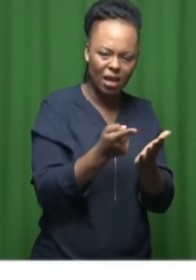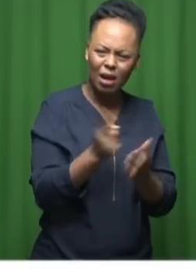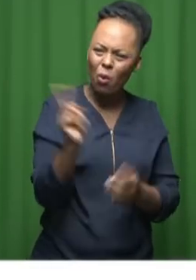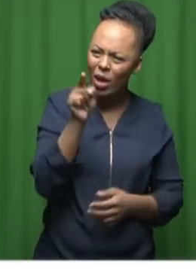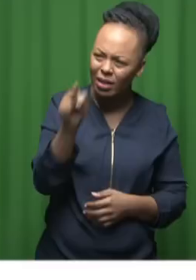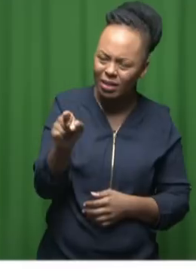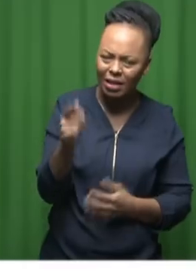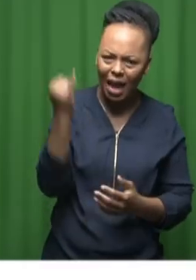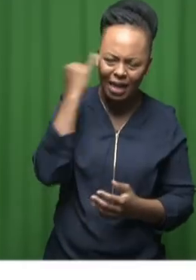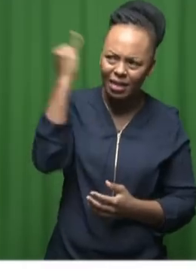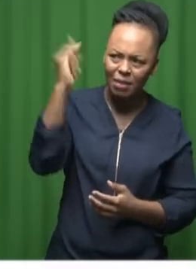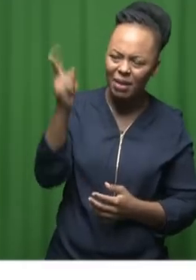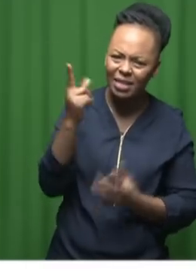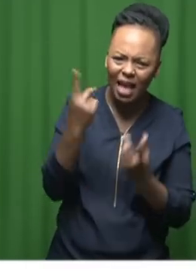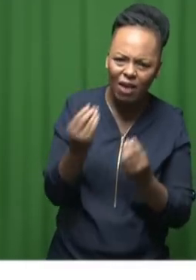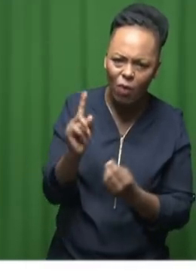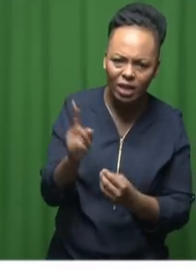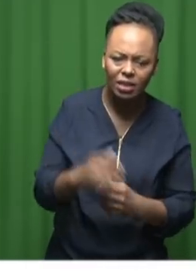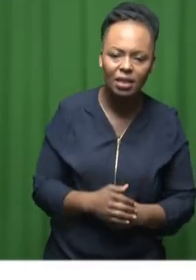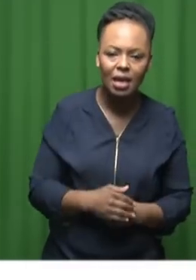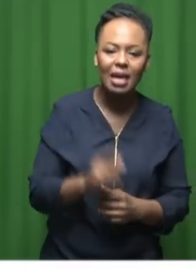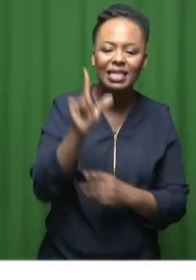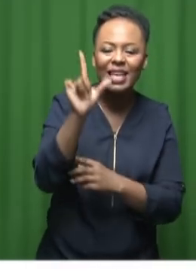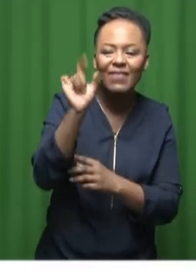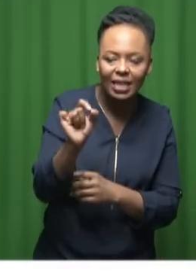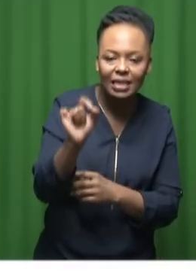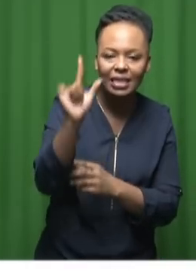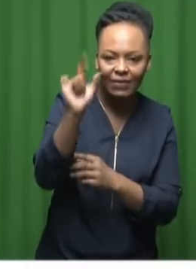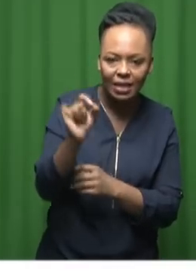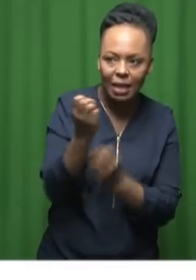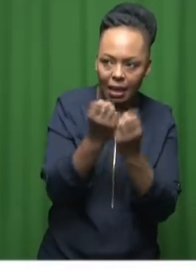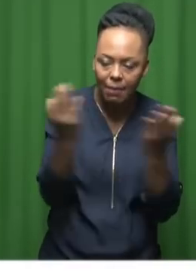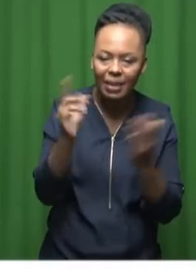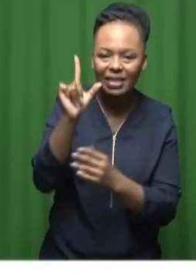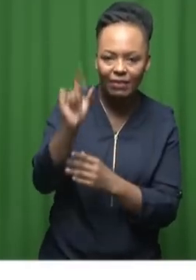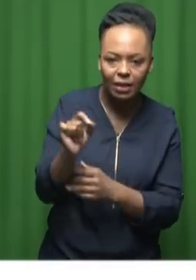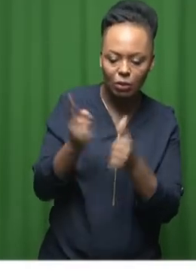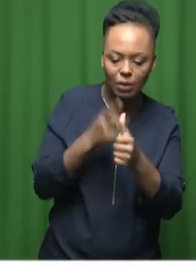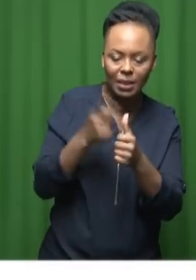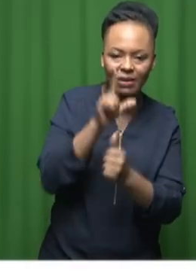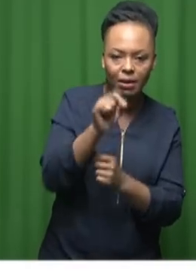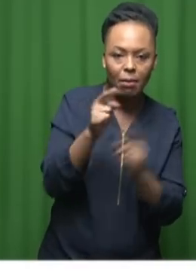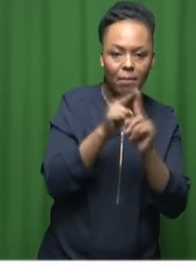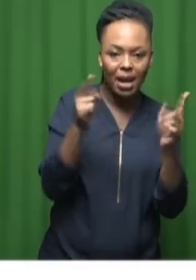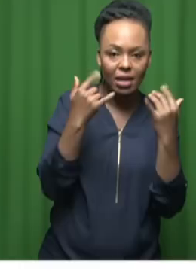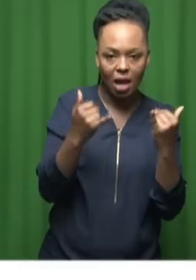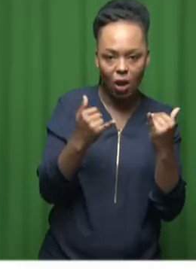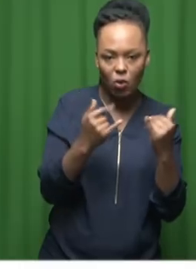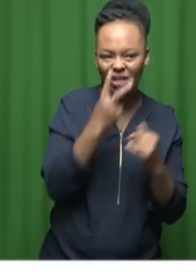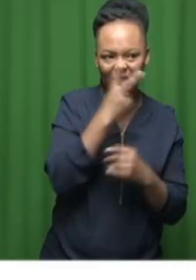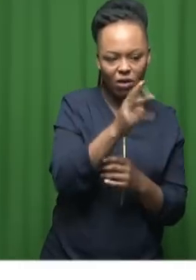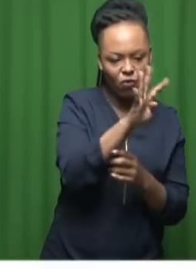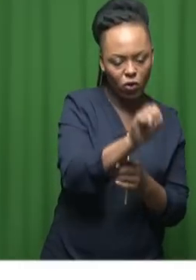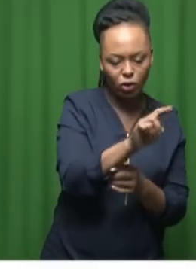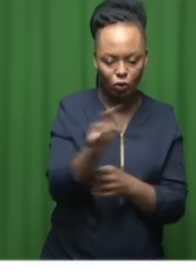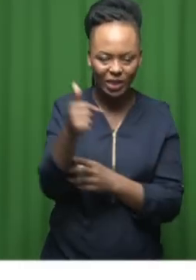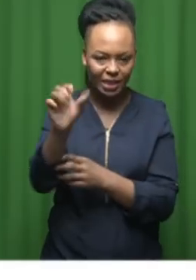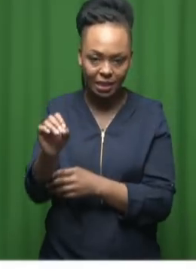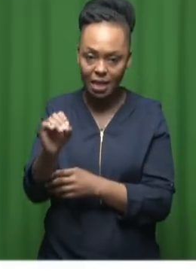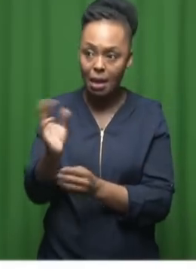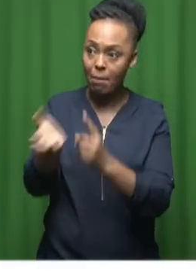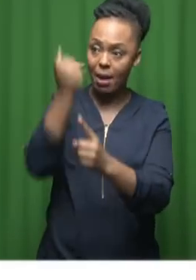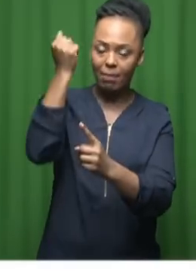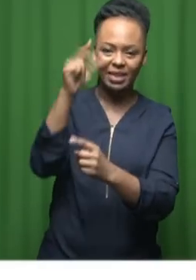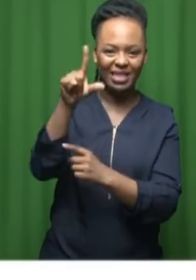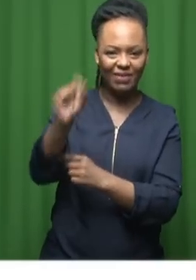be ideally? It should ideally be 70, but my table goes from 40 to 60. We're never going to see 70. So ideally it should